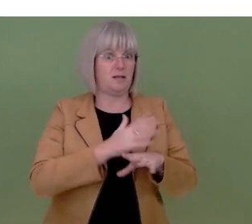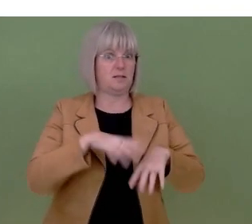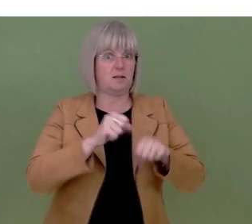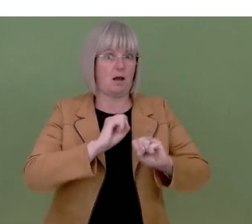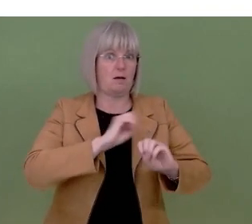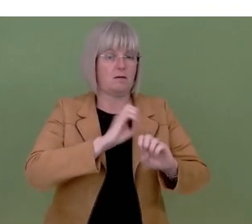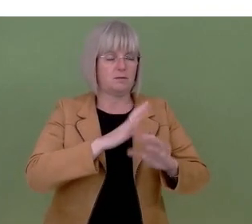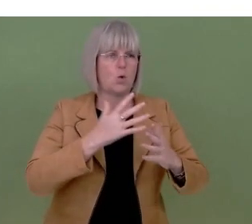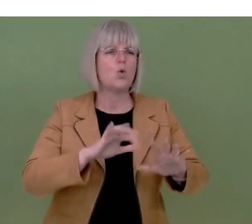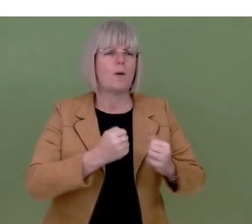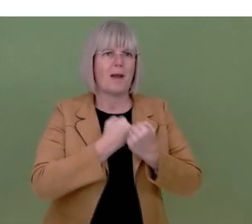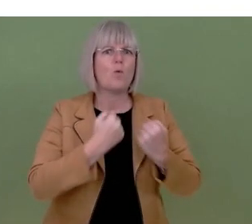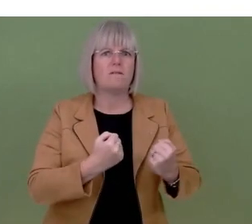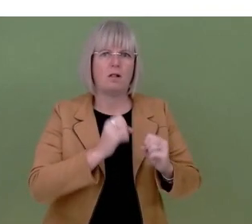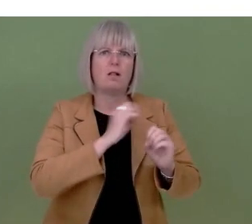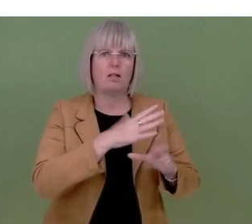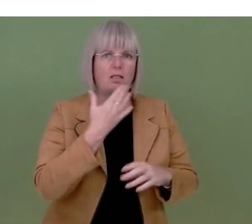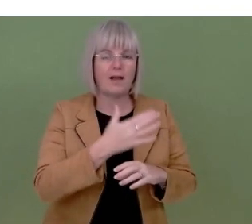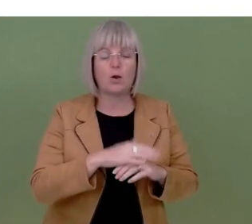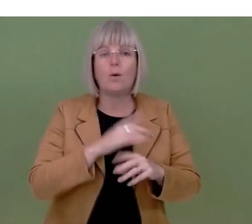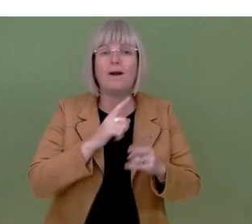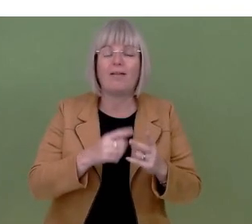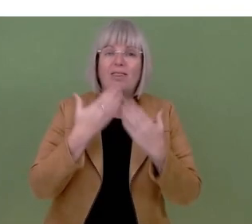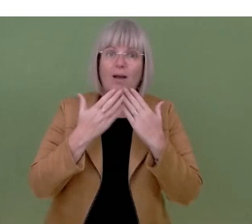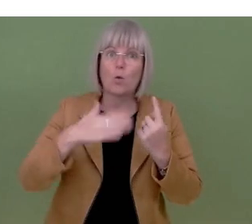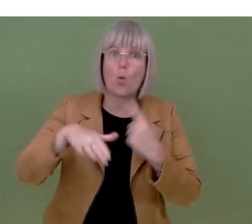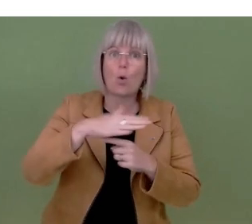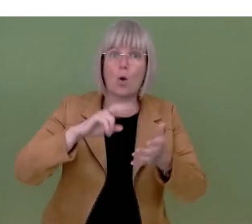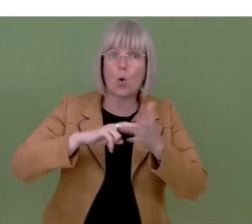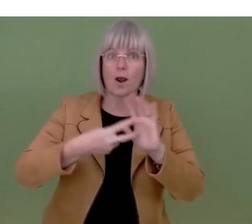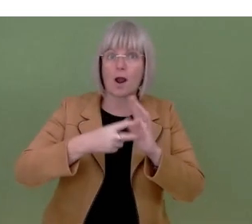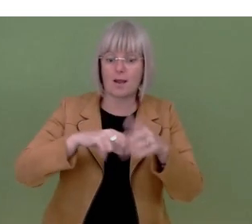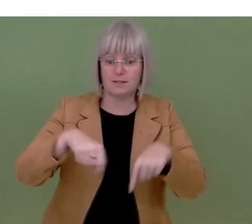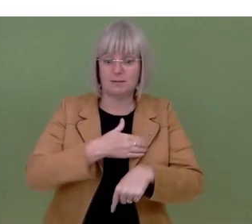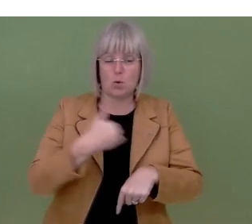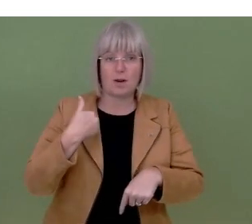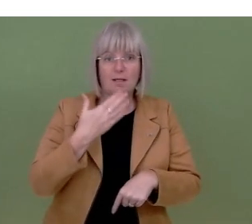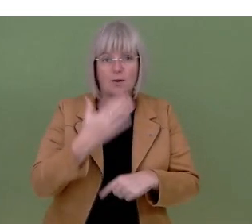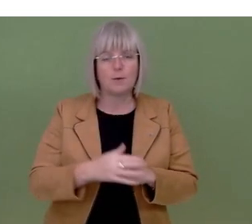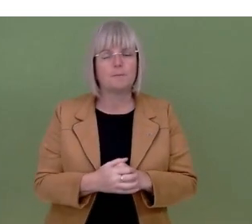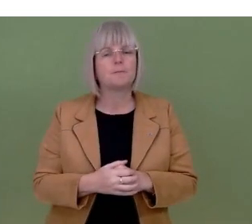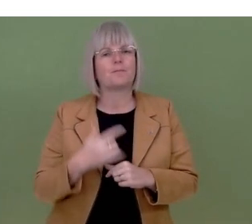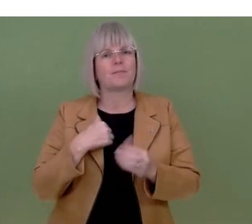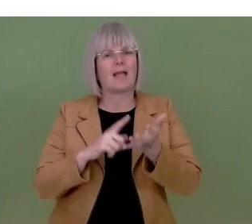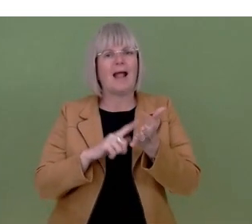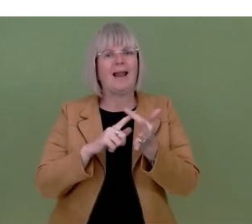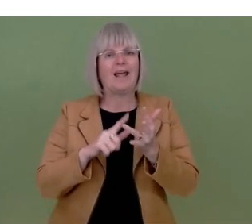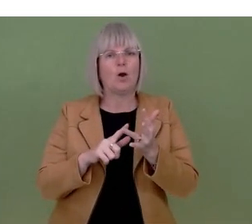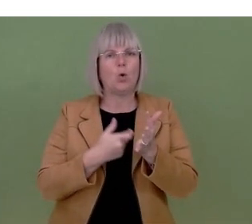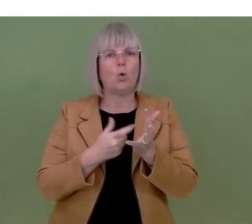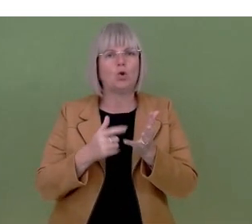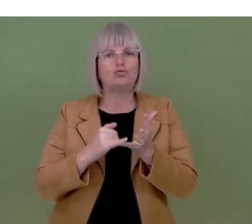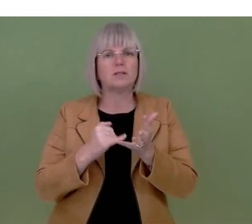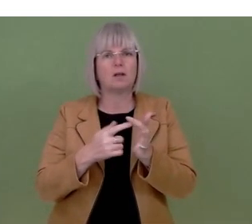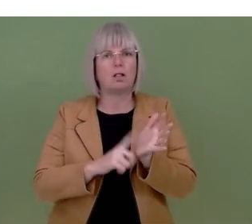And thanks to everyone who's organised this session this morning. I'm Leo Russell. I'm a clinical psychologist and the